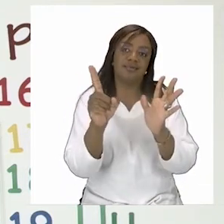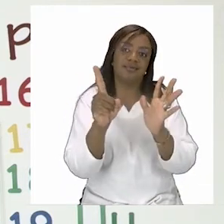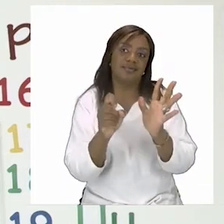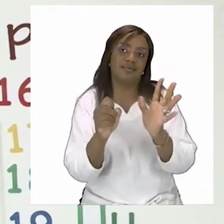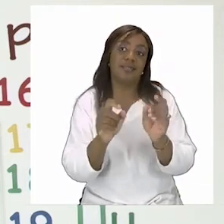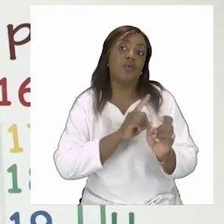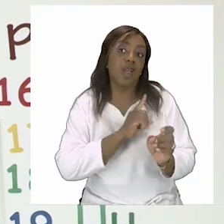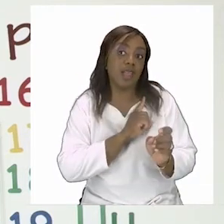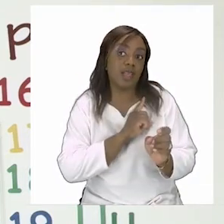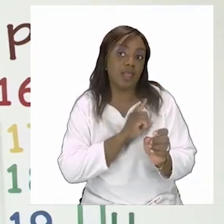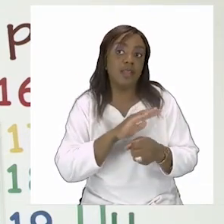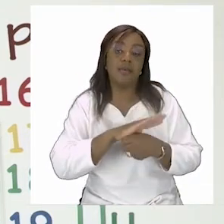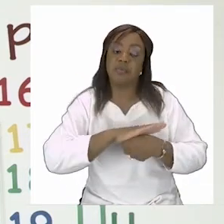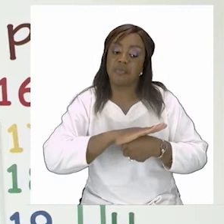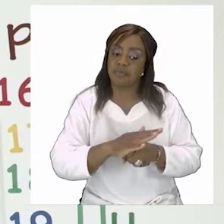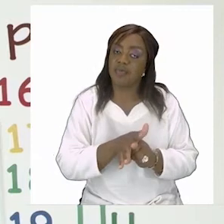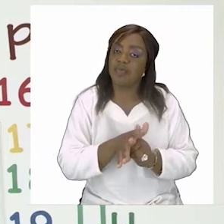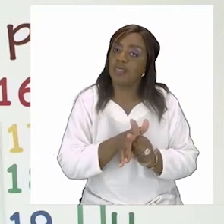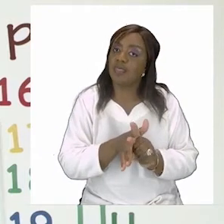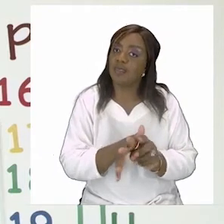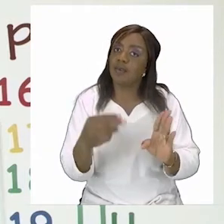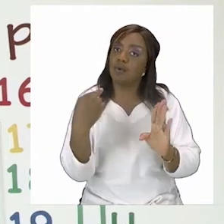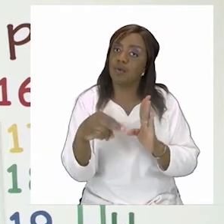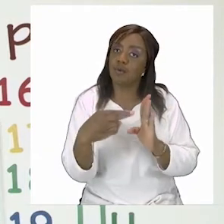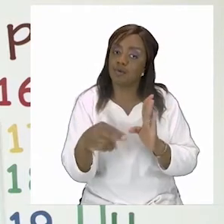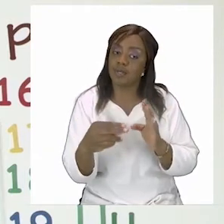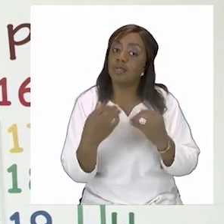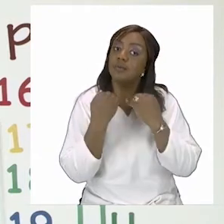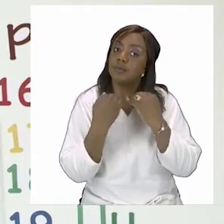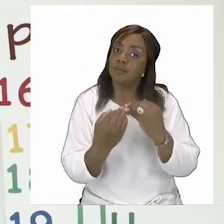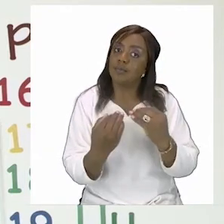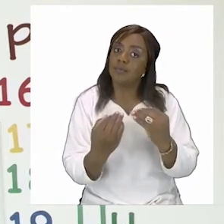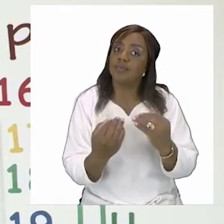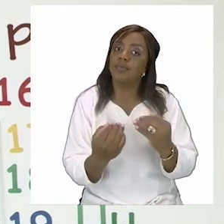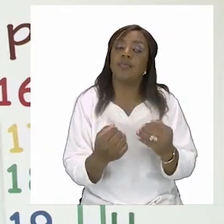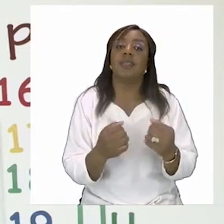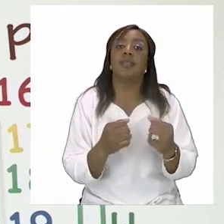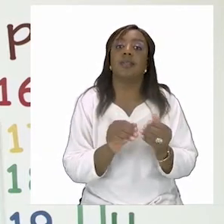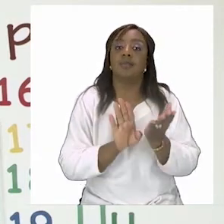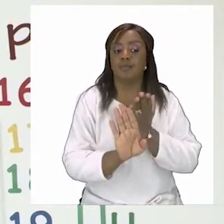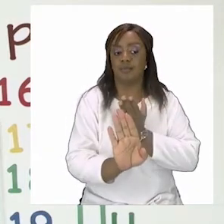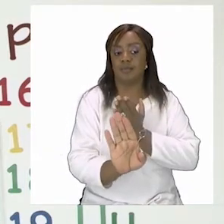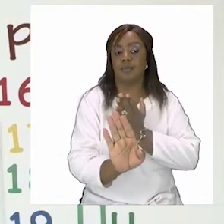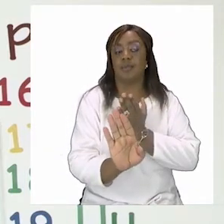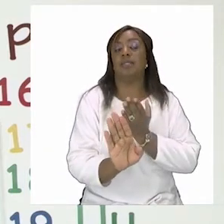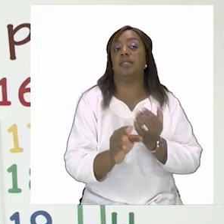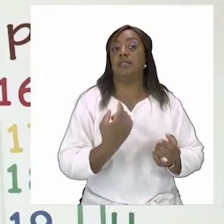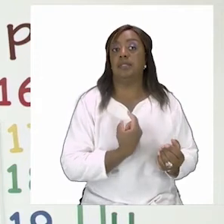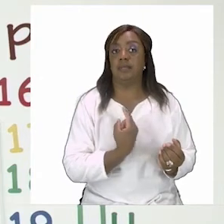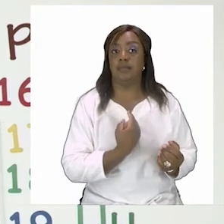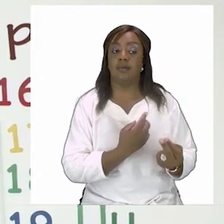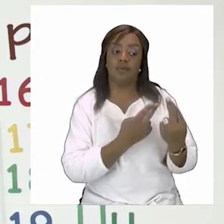sanitize. Remember, sanitizing is very important to show that we are responsible boys